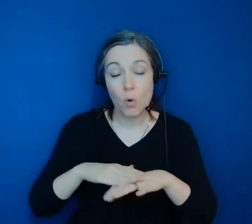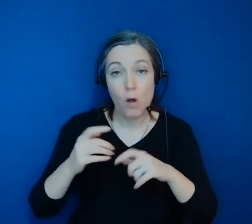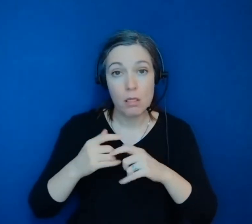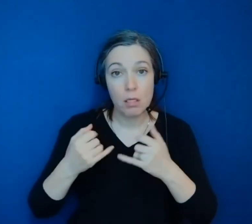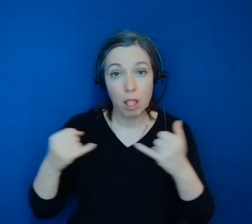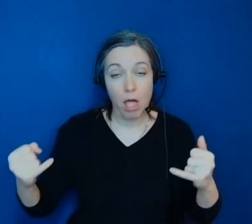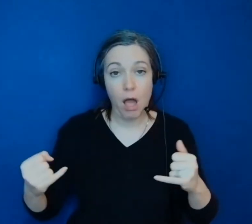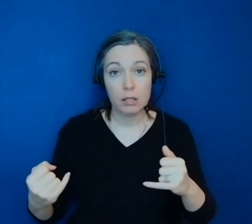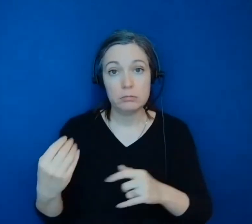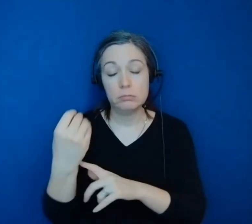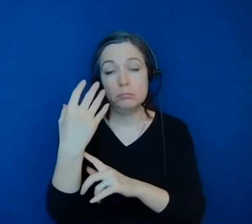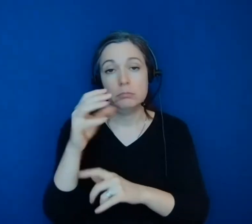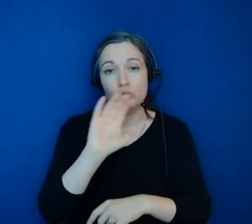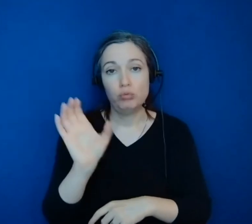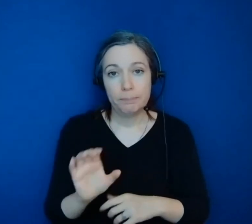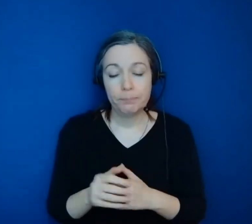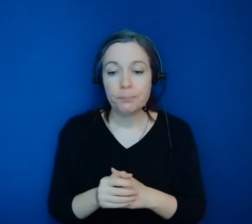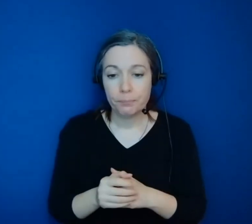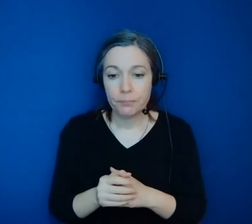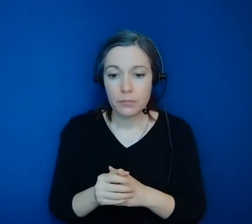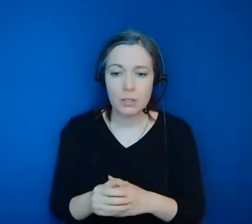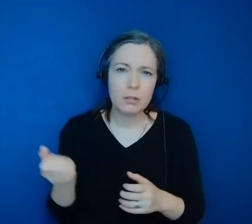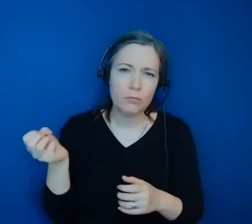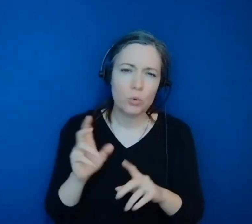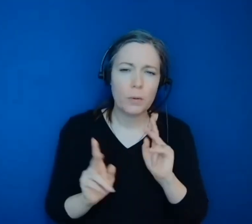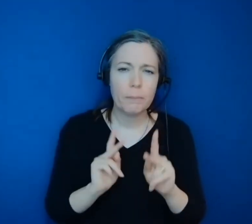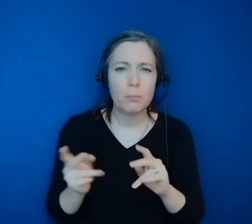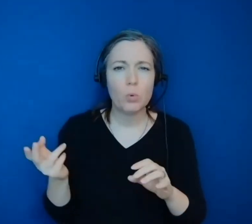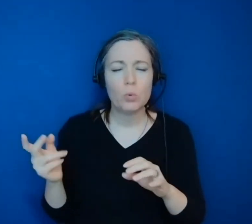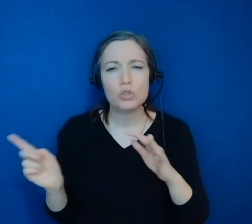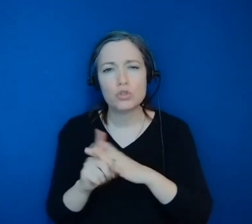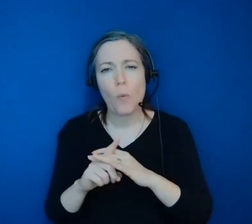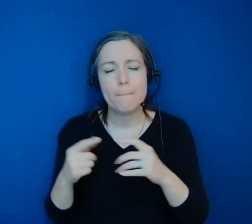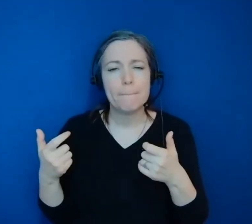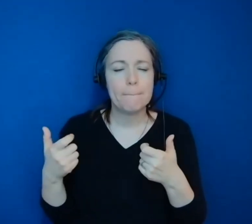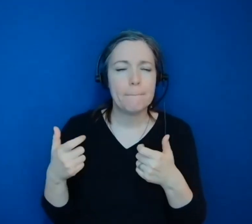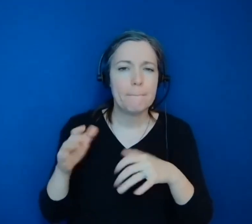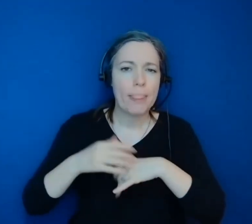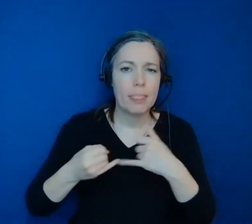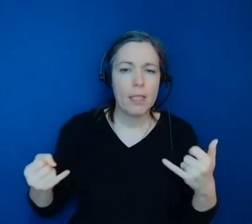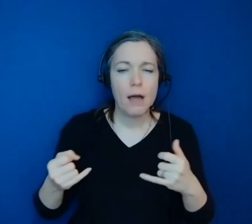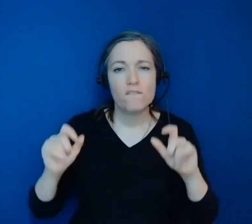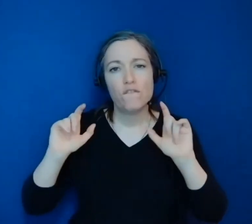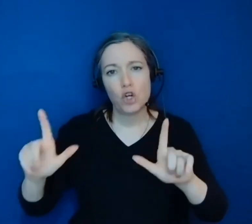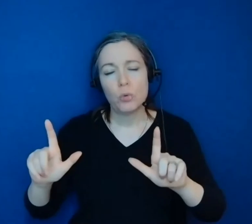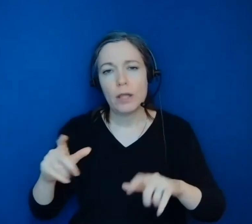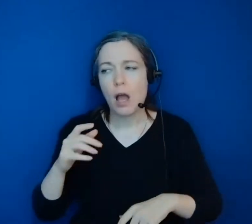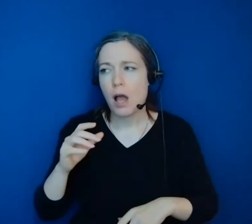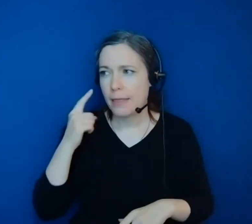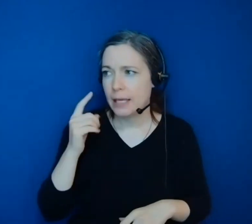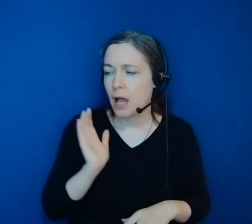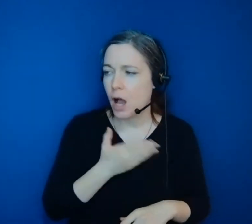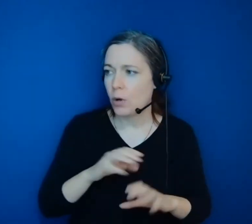so about like a couple people will show up through the virtually and then our classes about 30 people